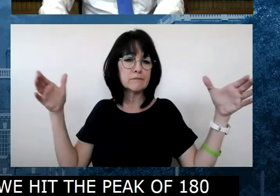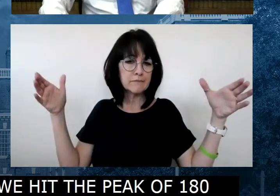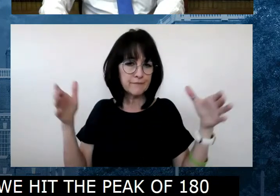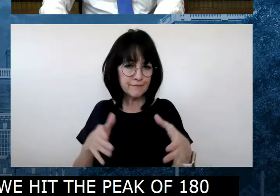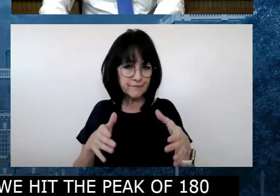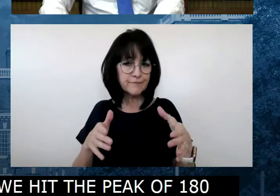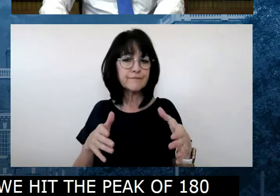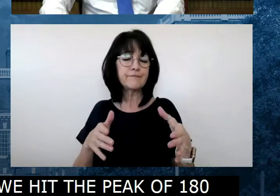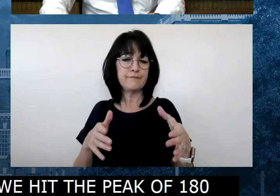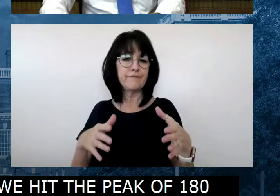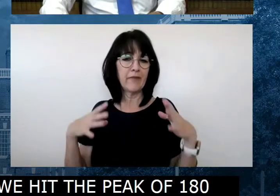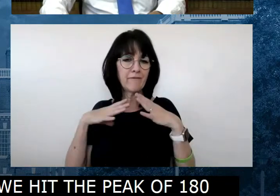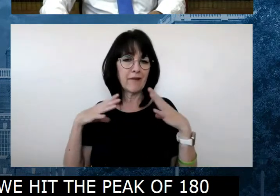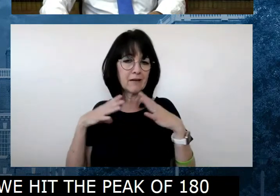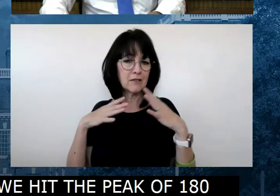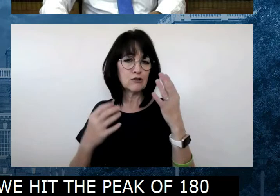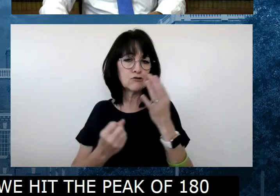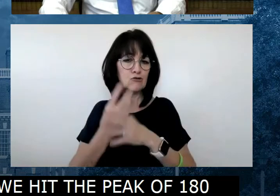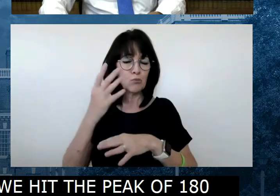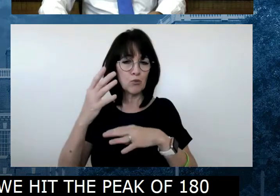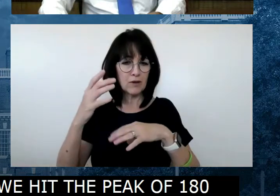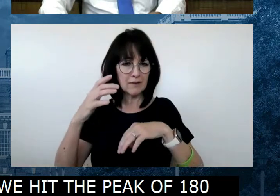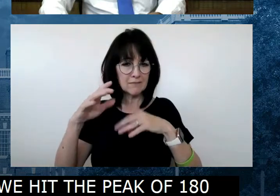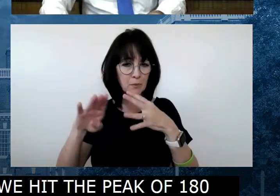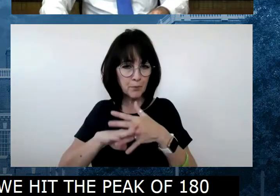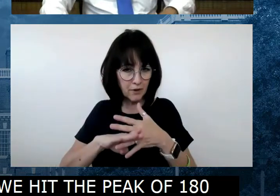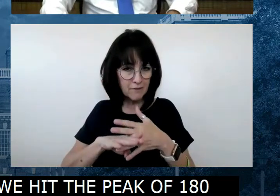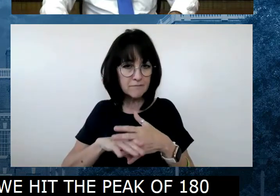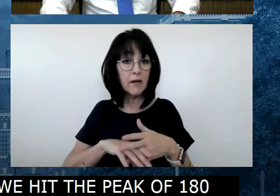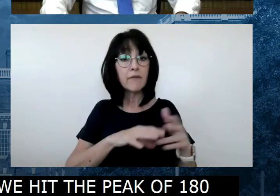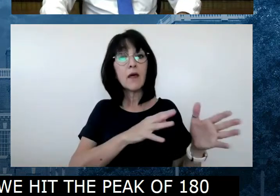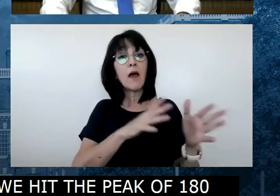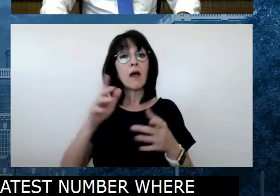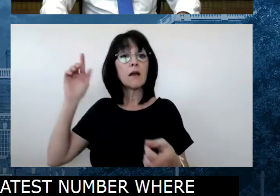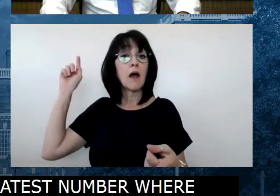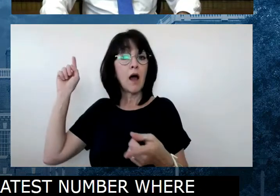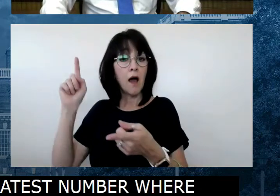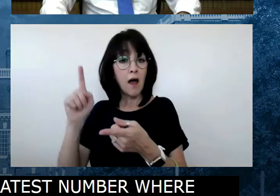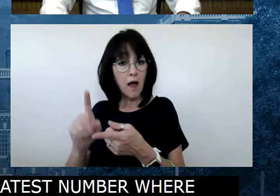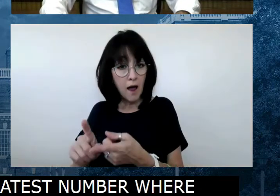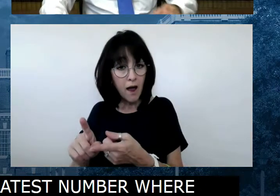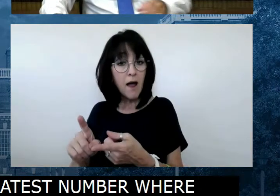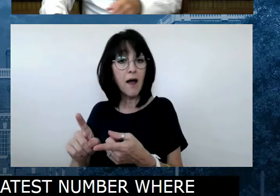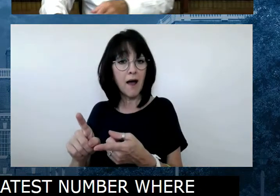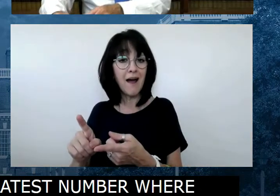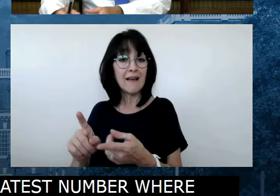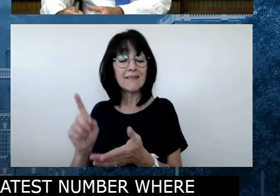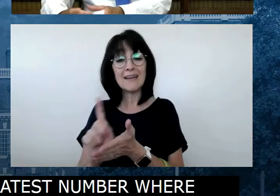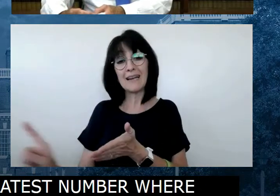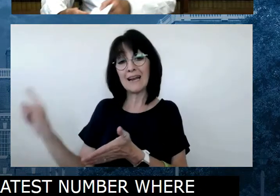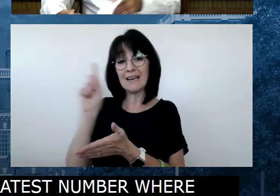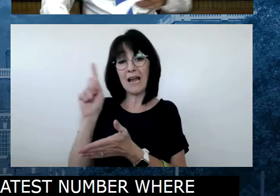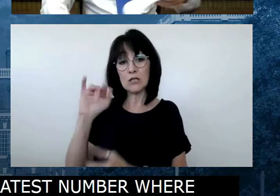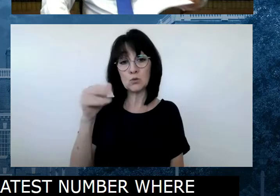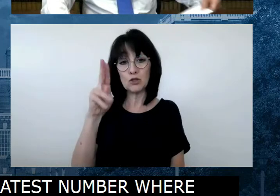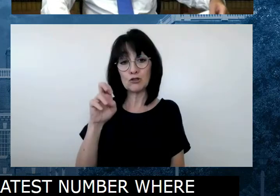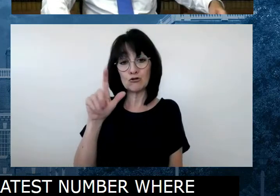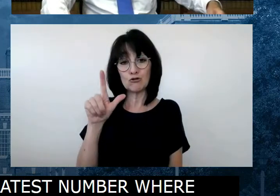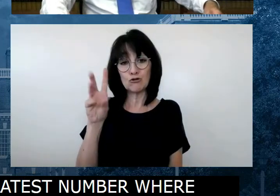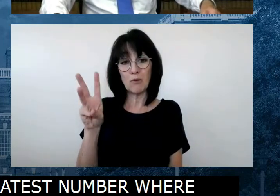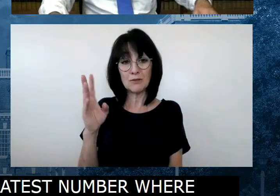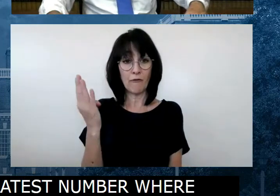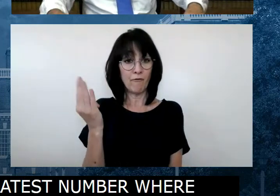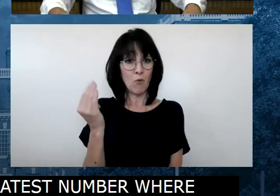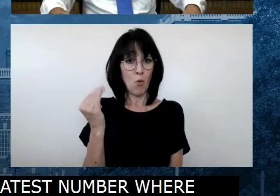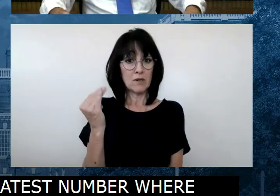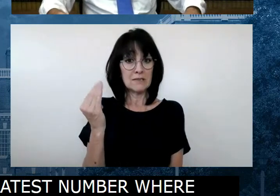are only 19 people. And that's, we did hit a lower point last week at 14, but today we're sitting there